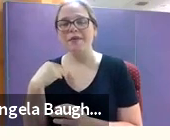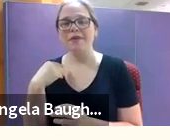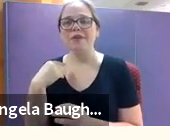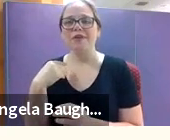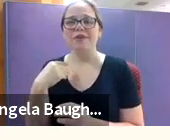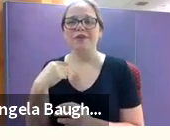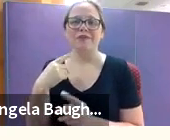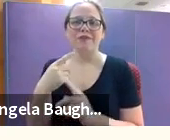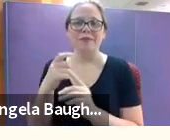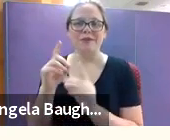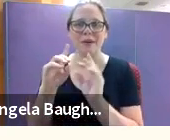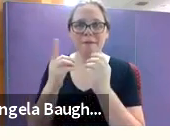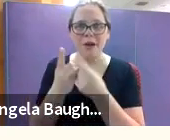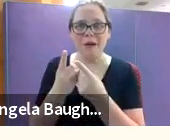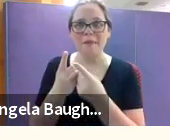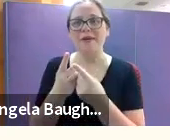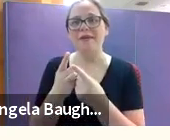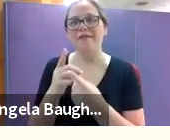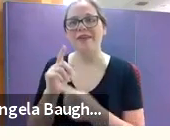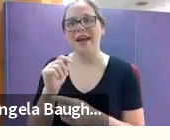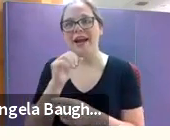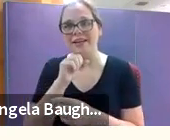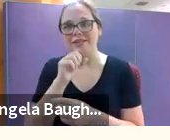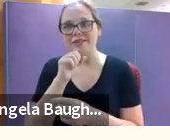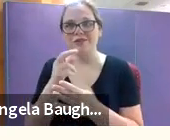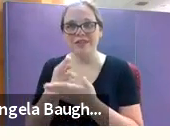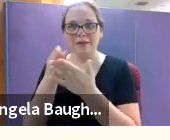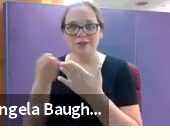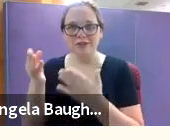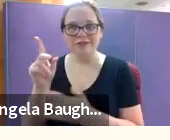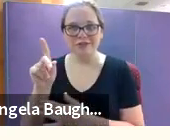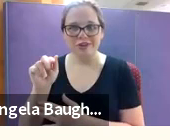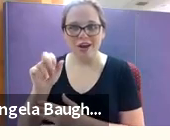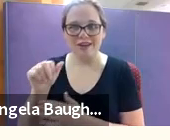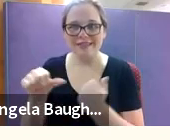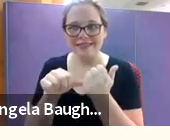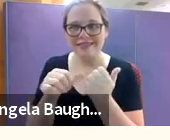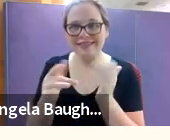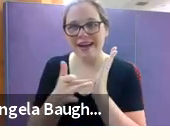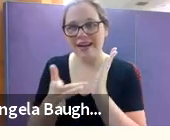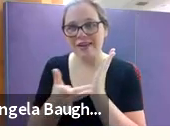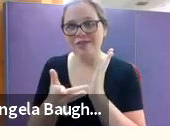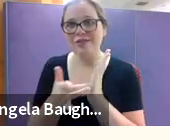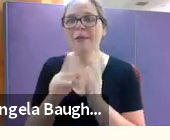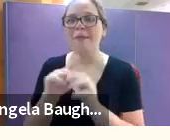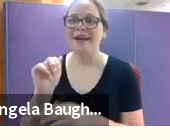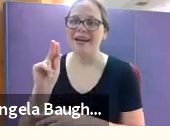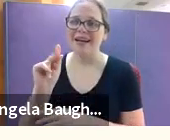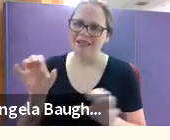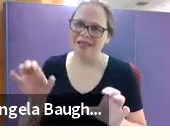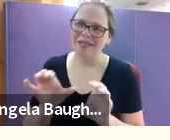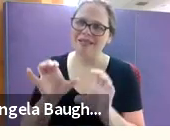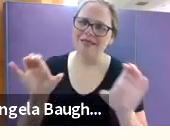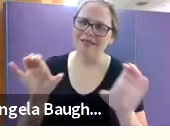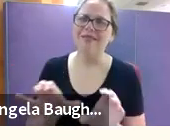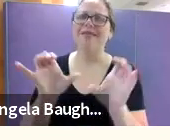from the Department of Aging and Rehab Services who assisted her technologically, but I know Anita put in a lot of work